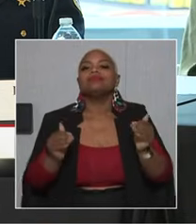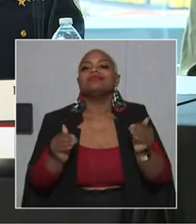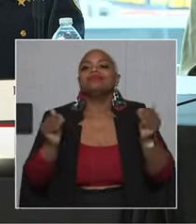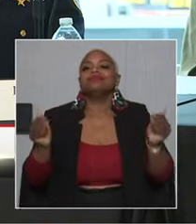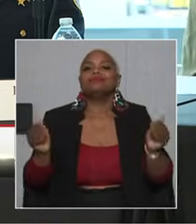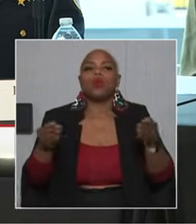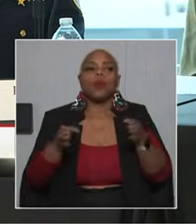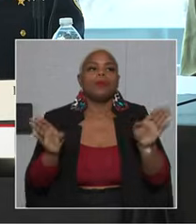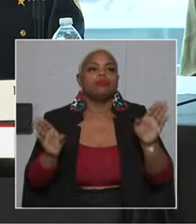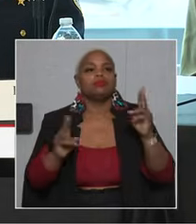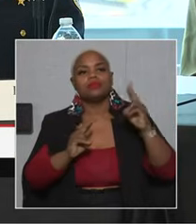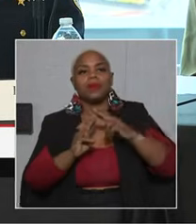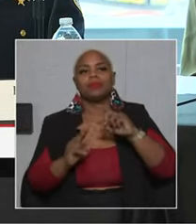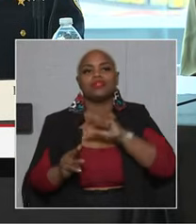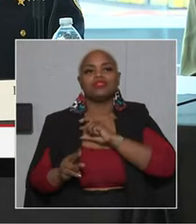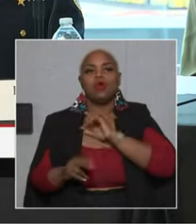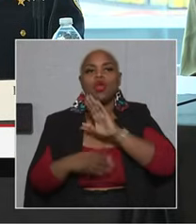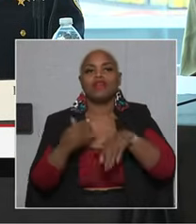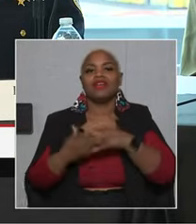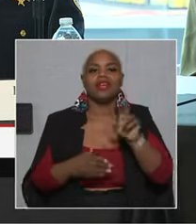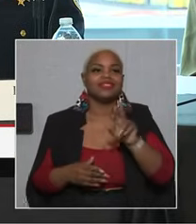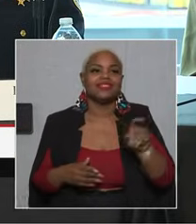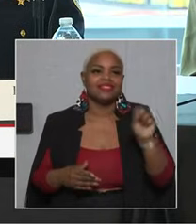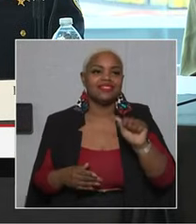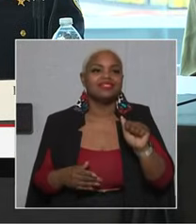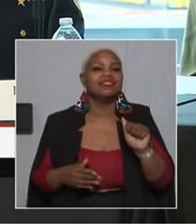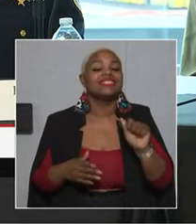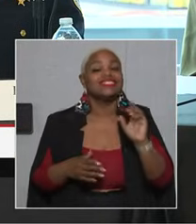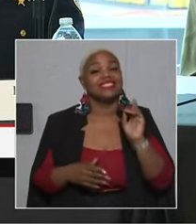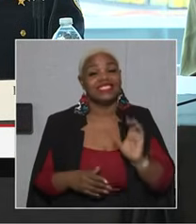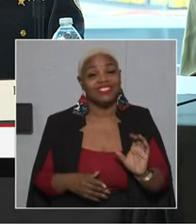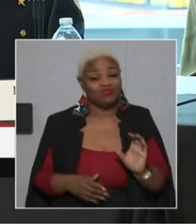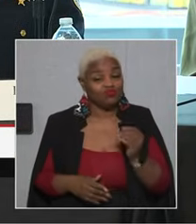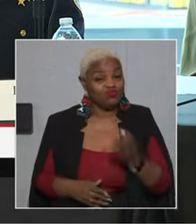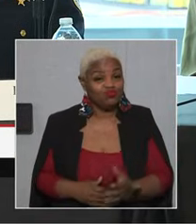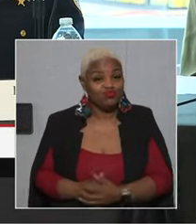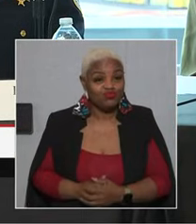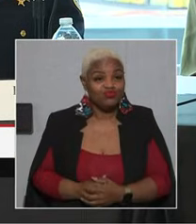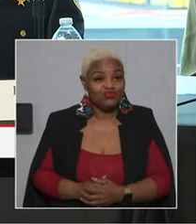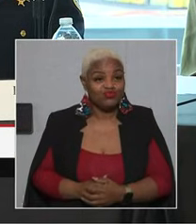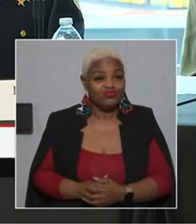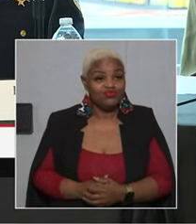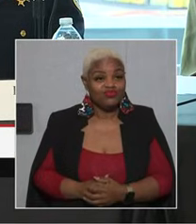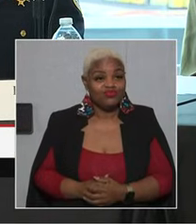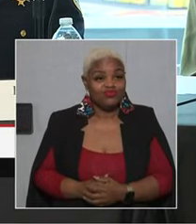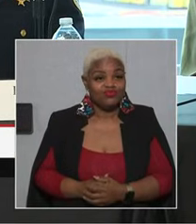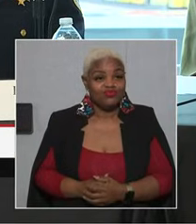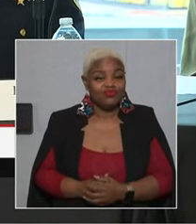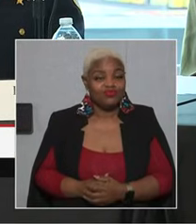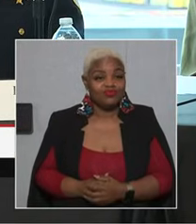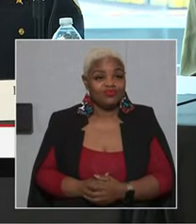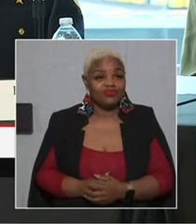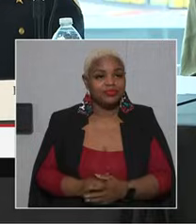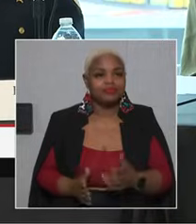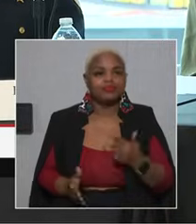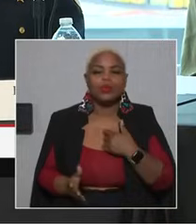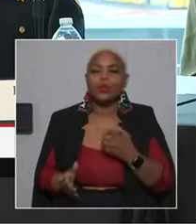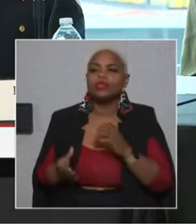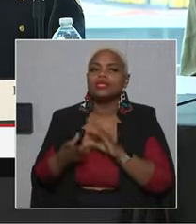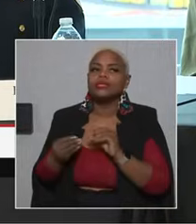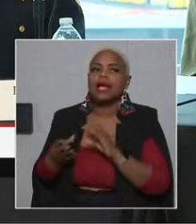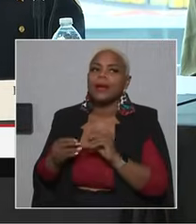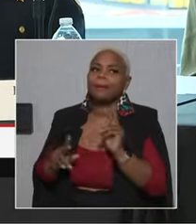Yes. Chief, I would say I think a lot of people in DC really admire you showing up day in and day out at